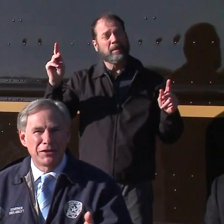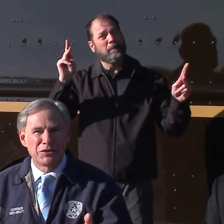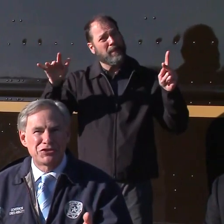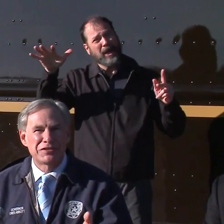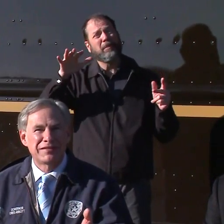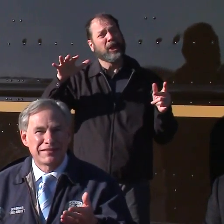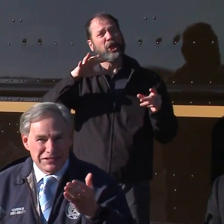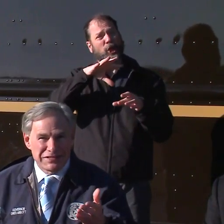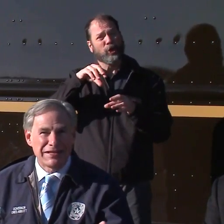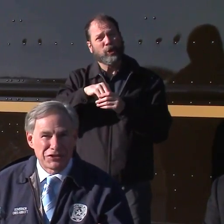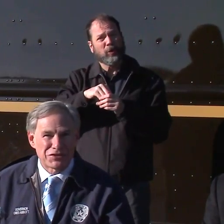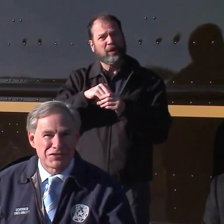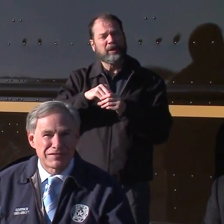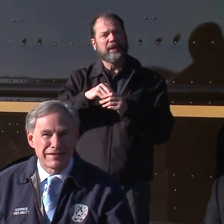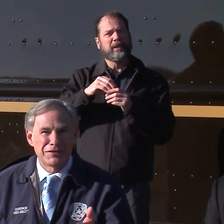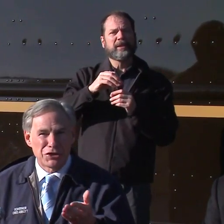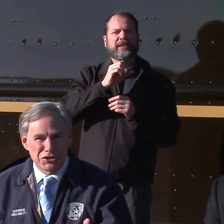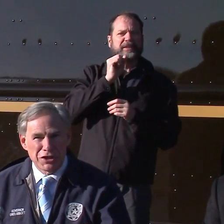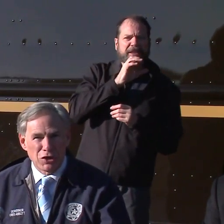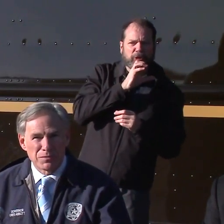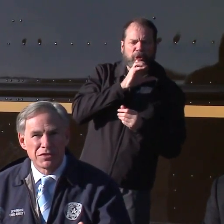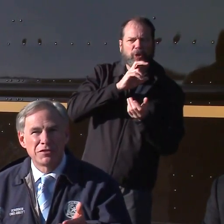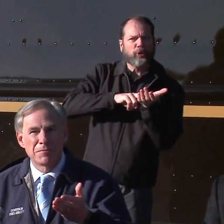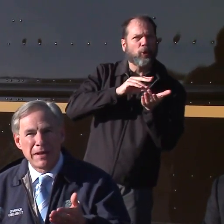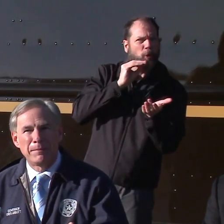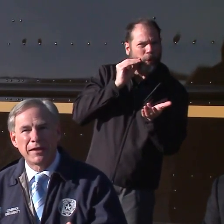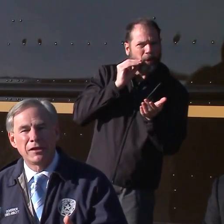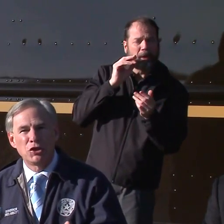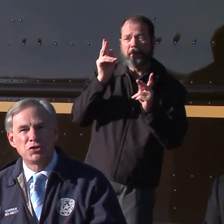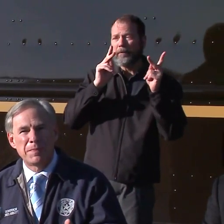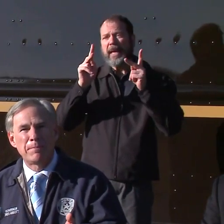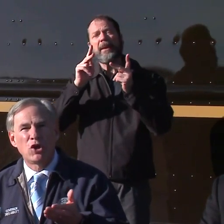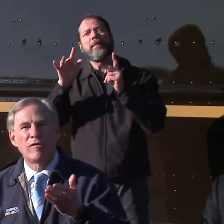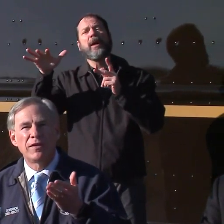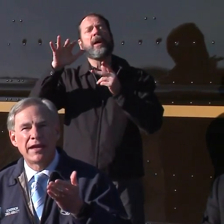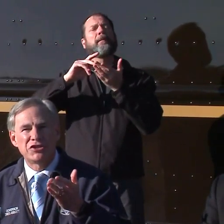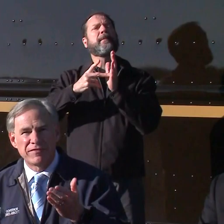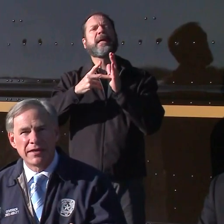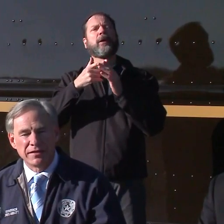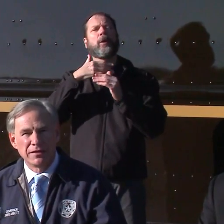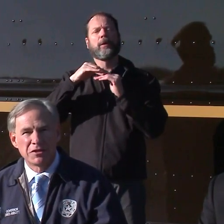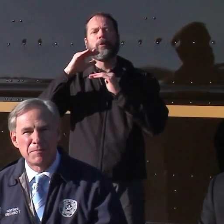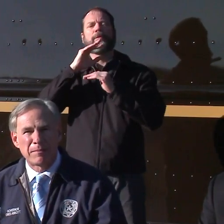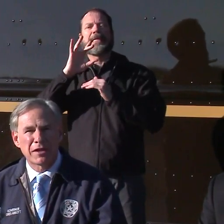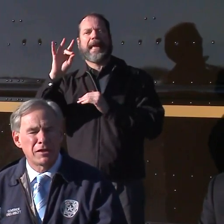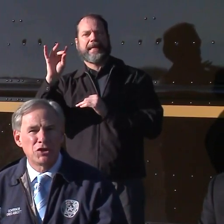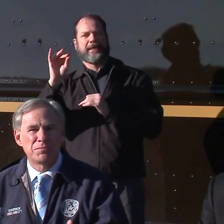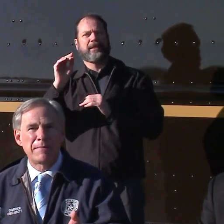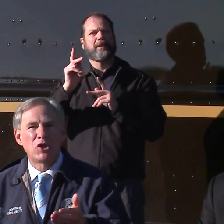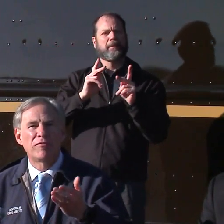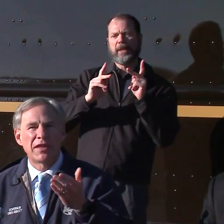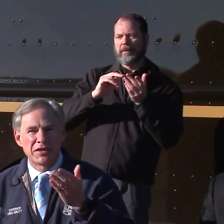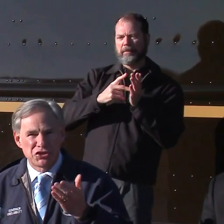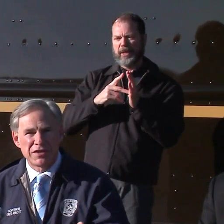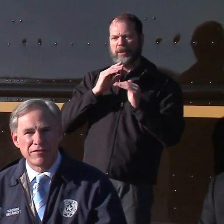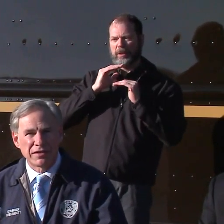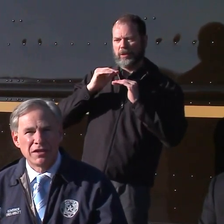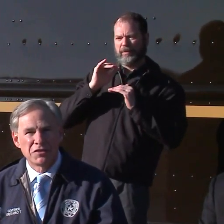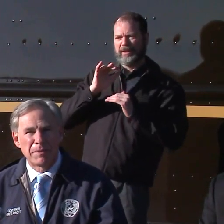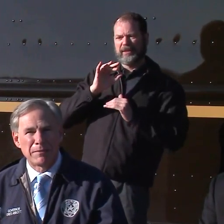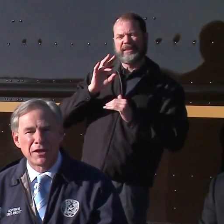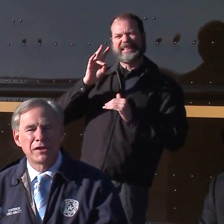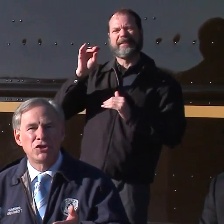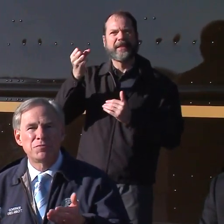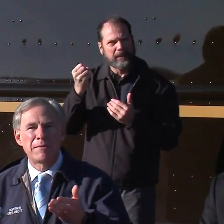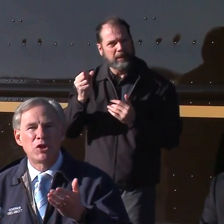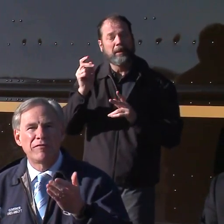public includes seniors in nursing homes. The public includes people over the age of 80. The public includes people over the age of 70.